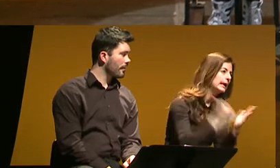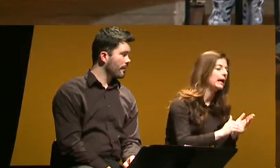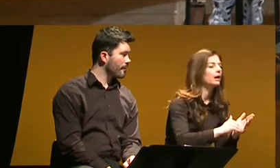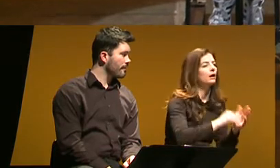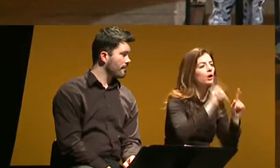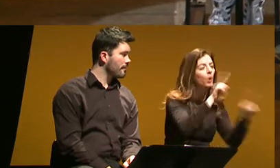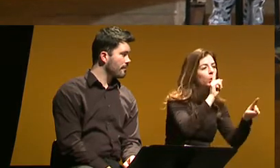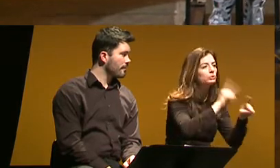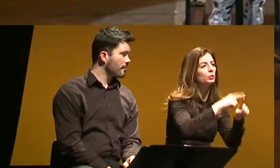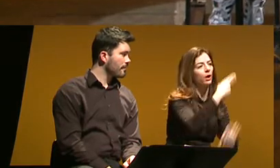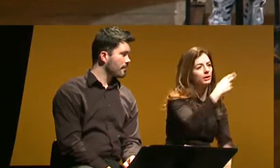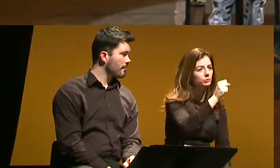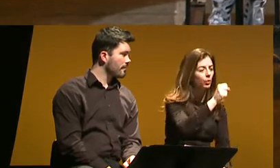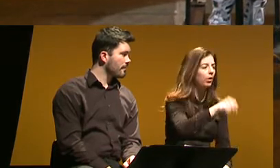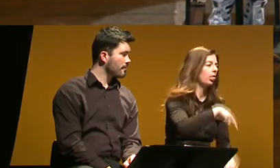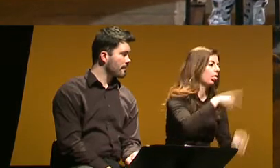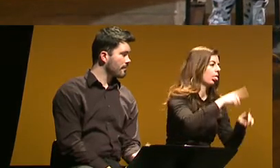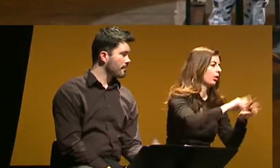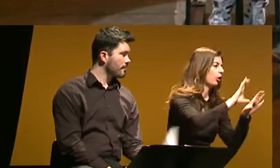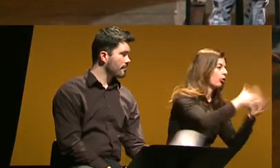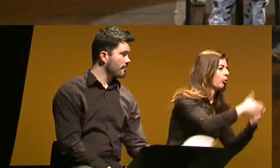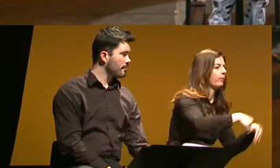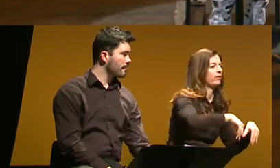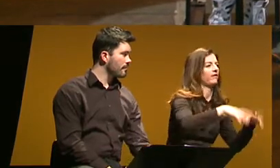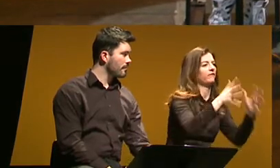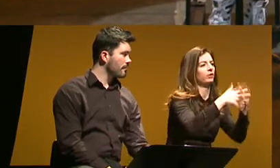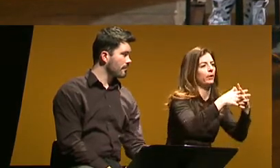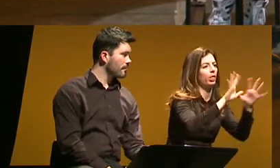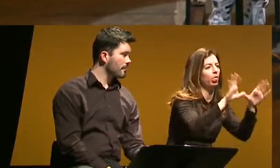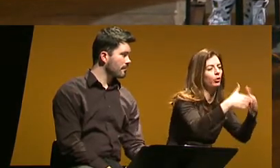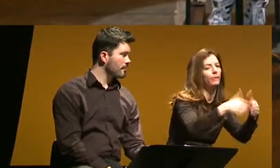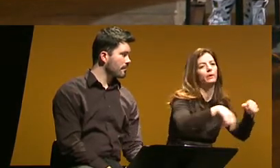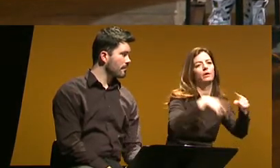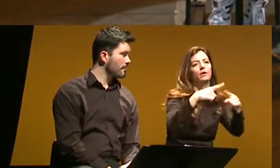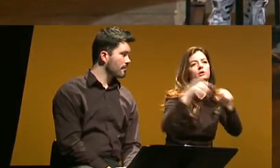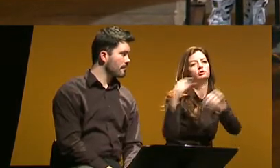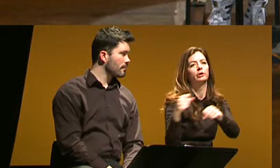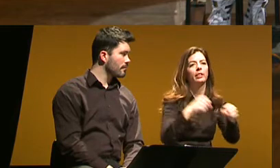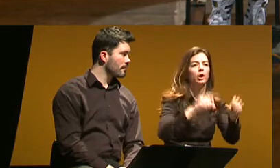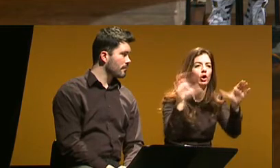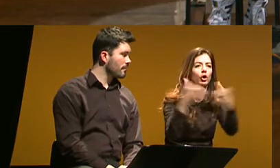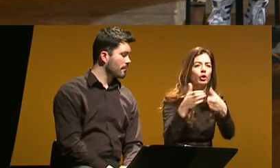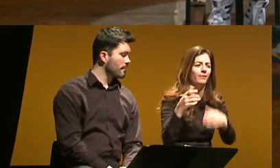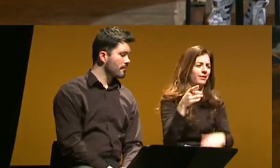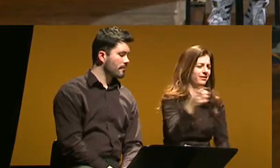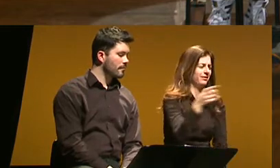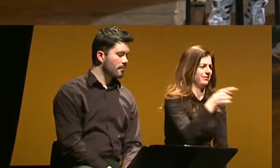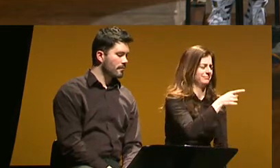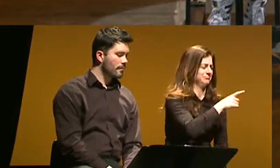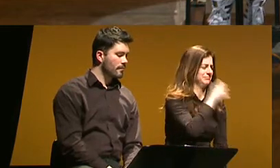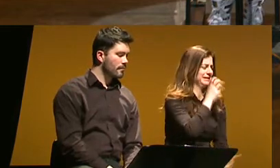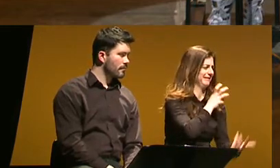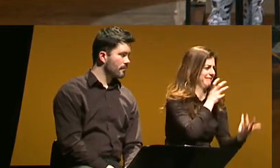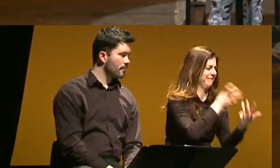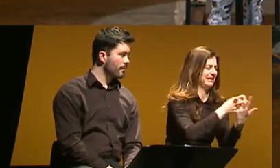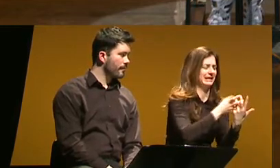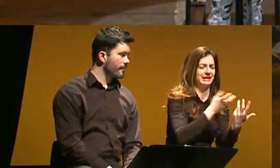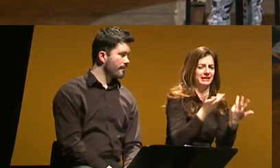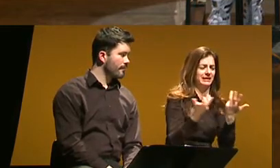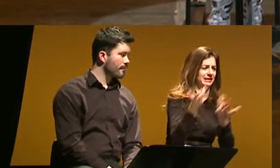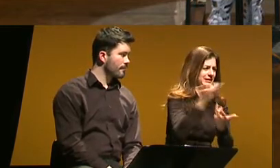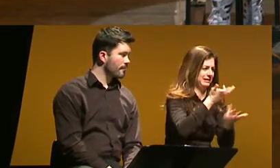School. Skater kids. Nerds. Football players. Cheerleaders. I don't fit in anywhere. I just want somewhere to